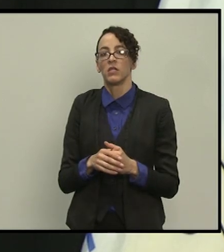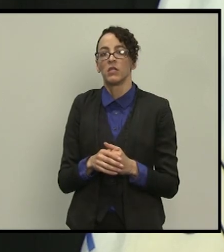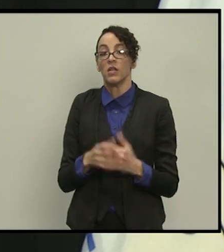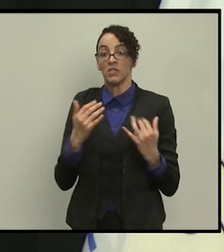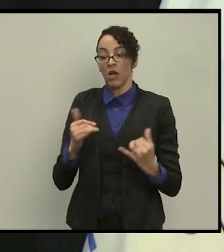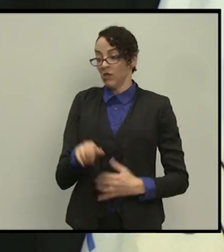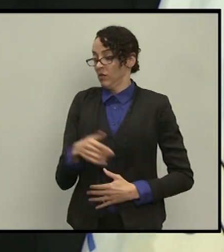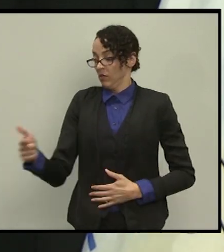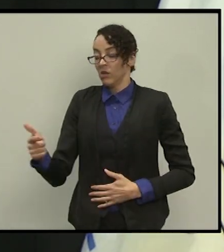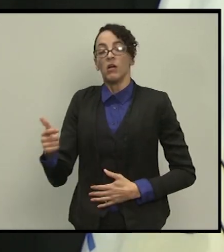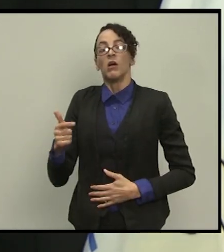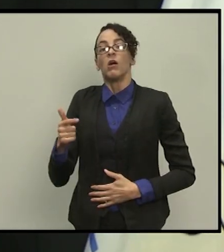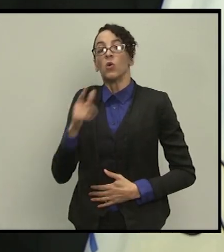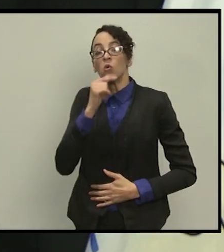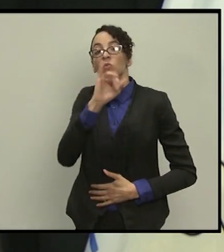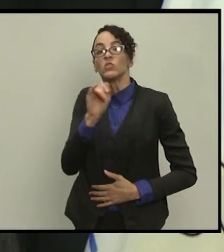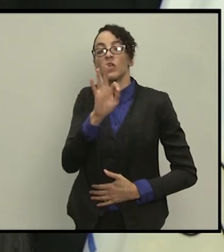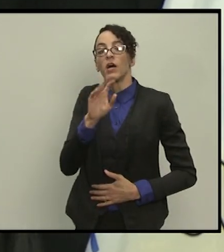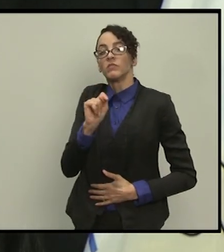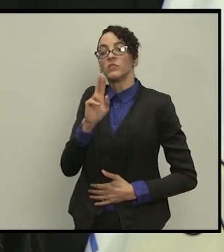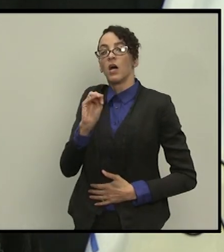speak. Thank you.